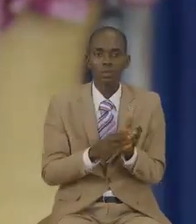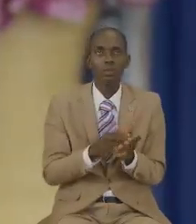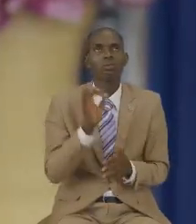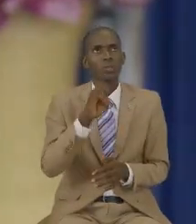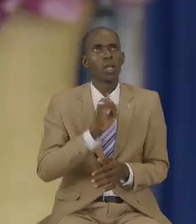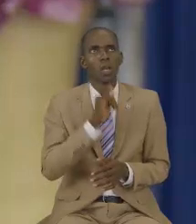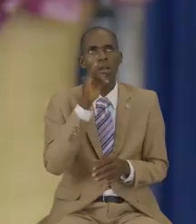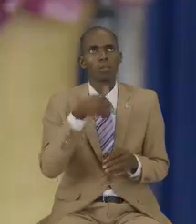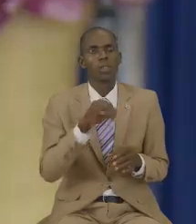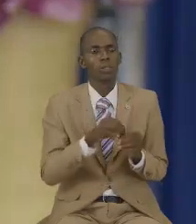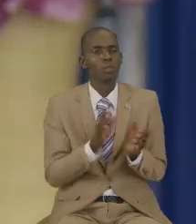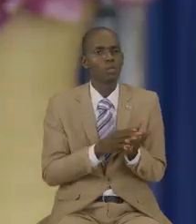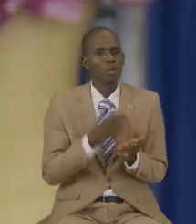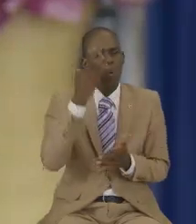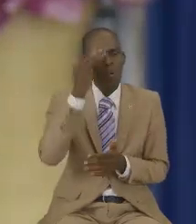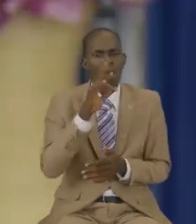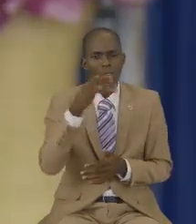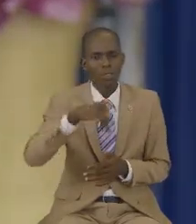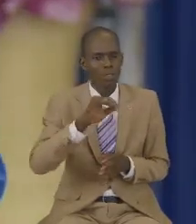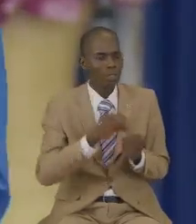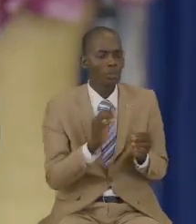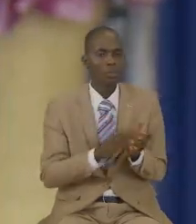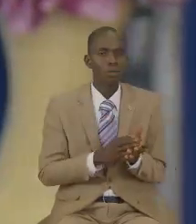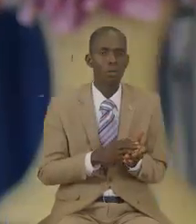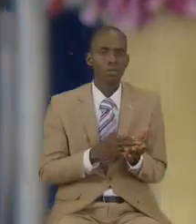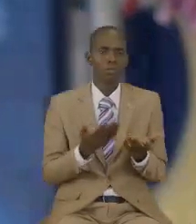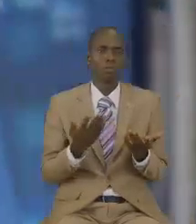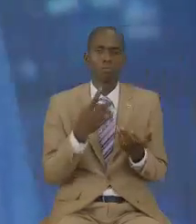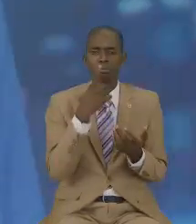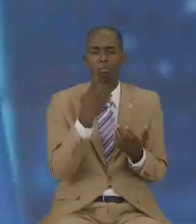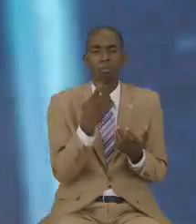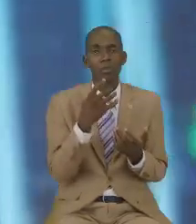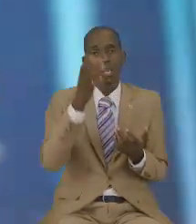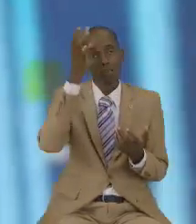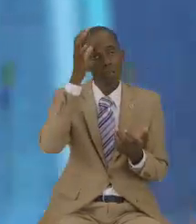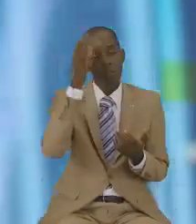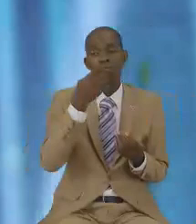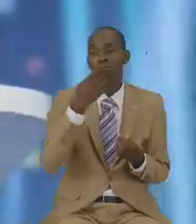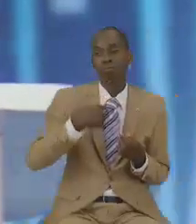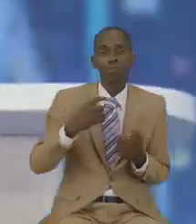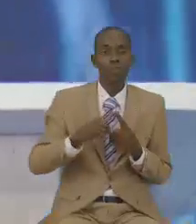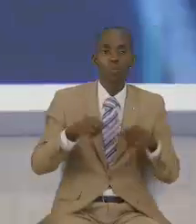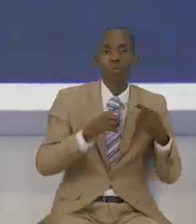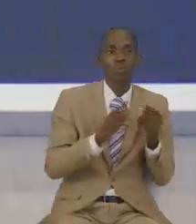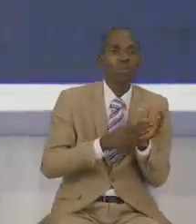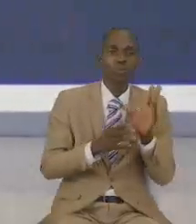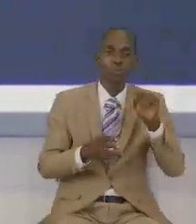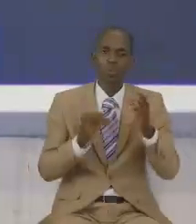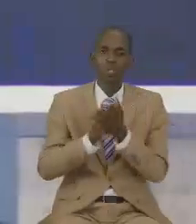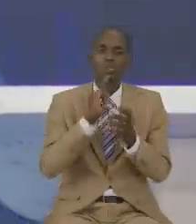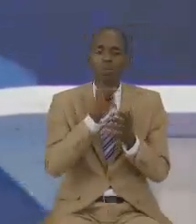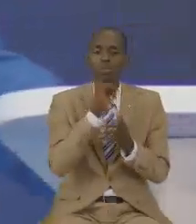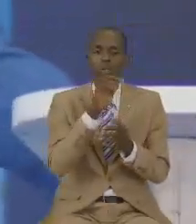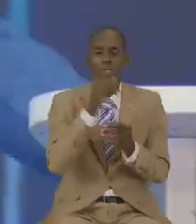am. Why are you in school? Daddy said, I should go to school. That's not a goal. That's not a goal.